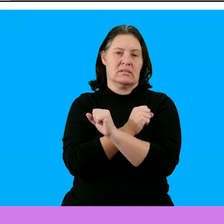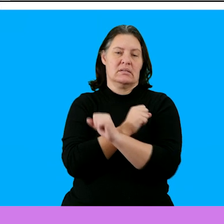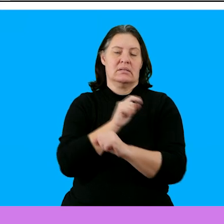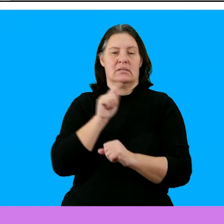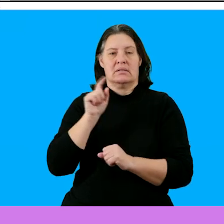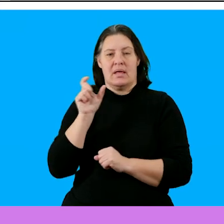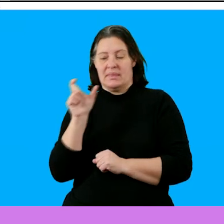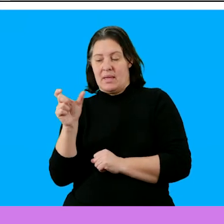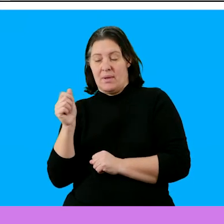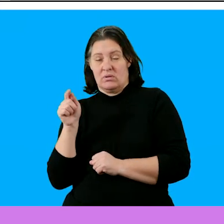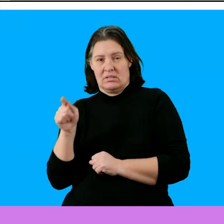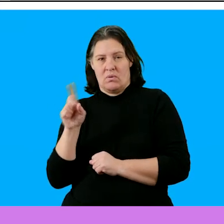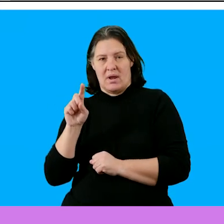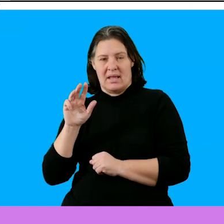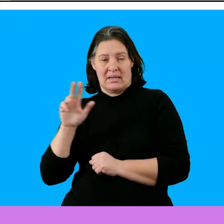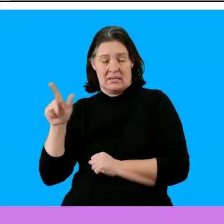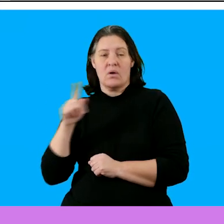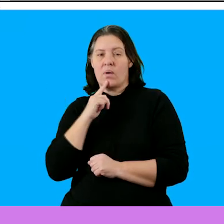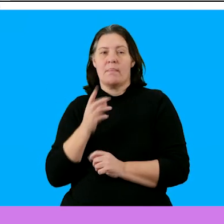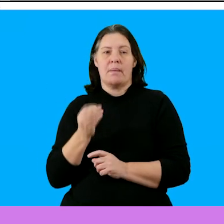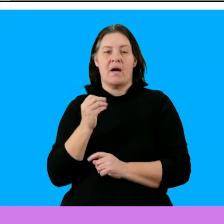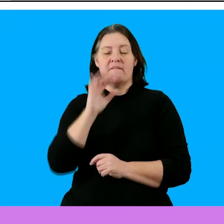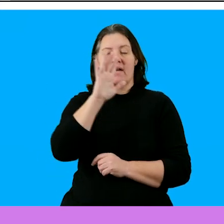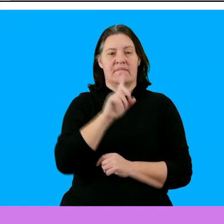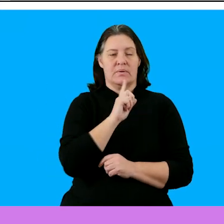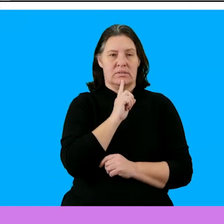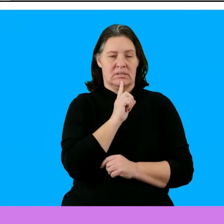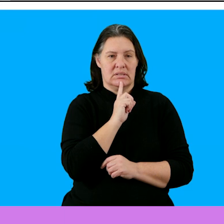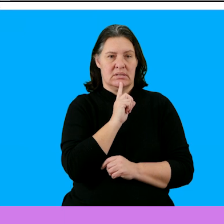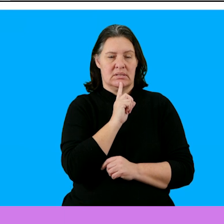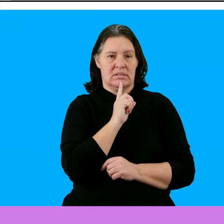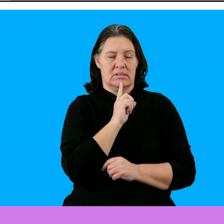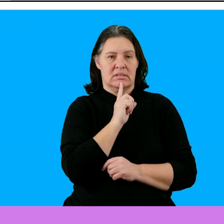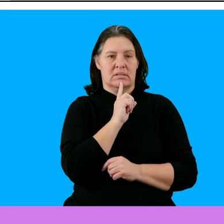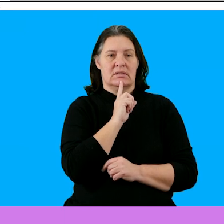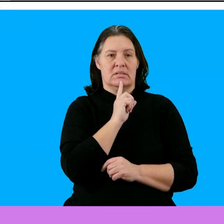20,690 rand. So when I simplify that, I will get